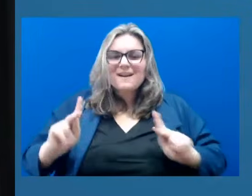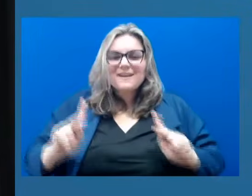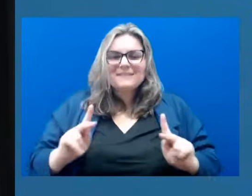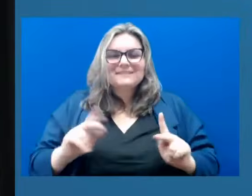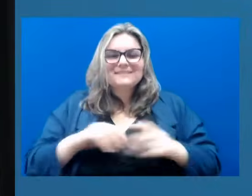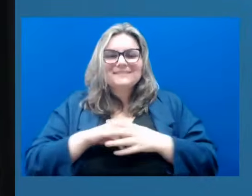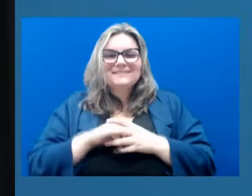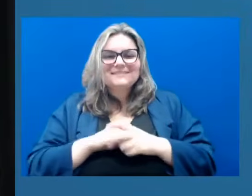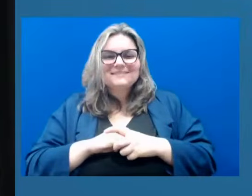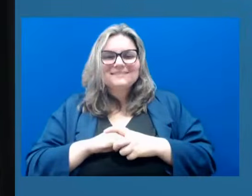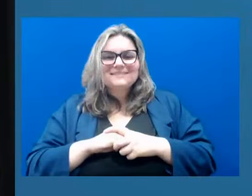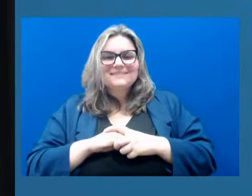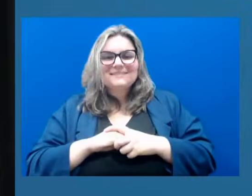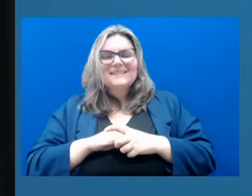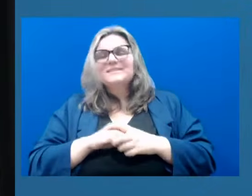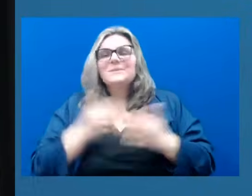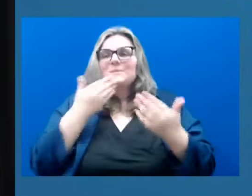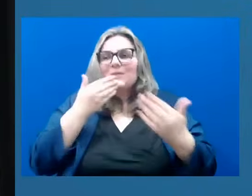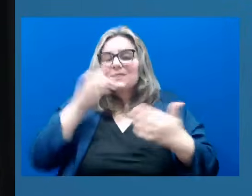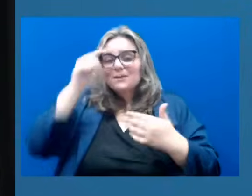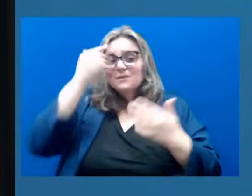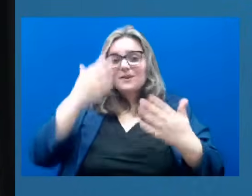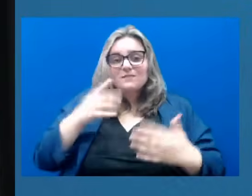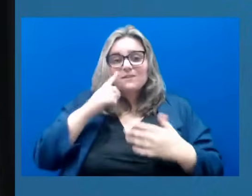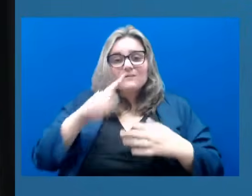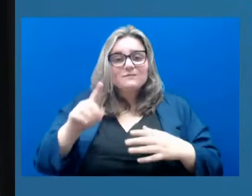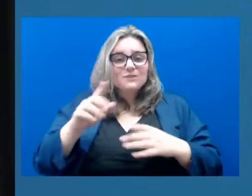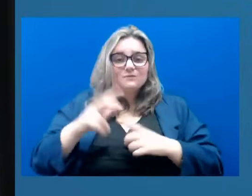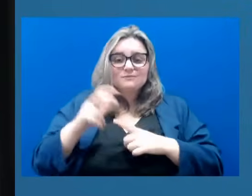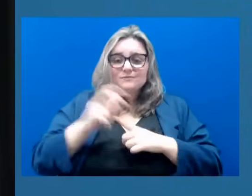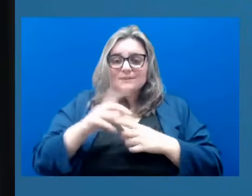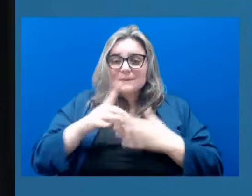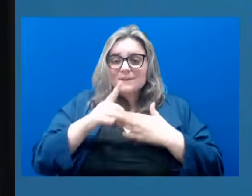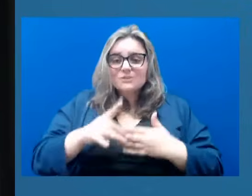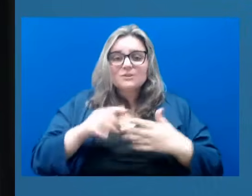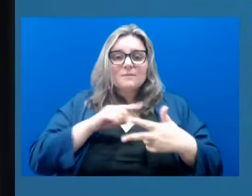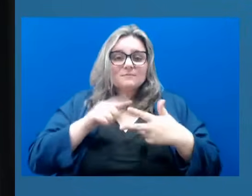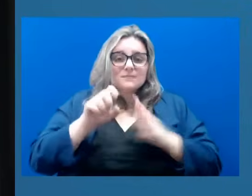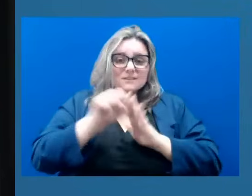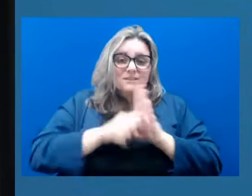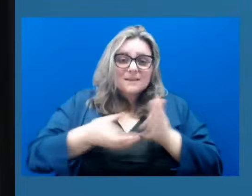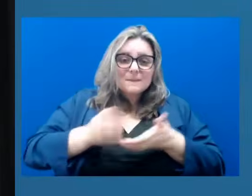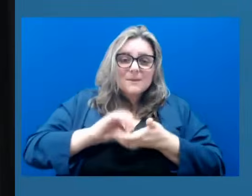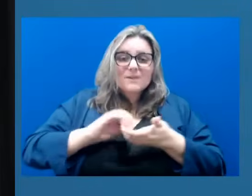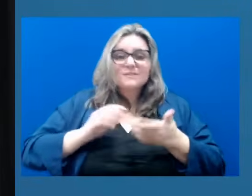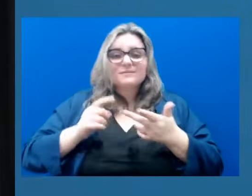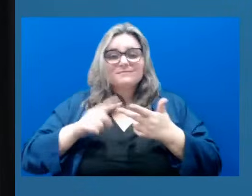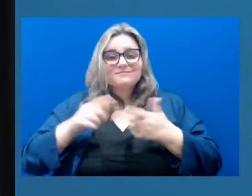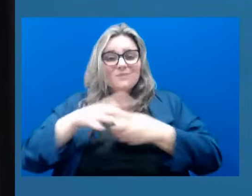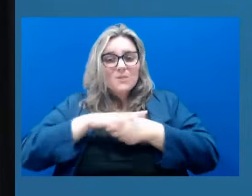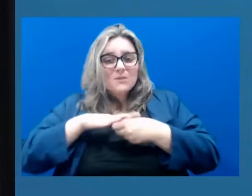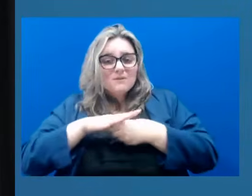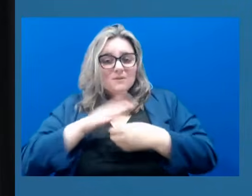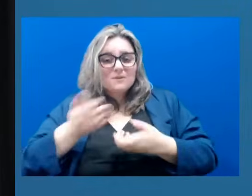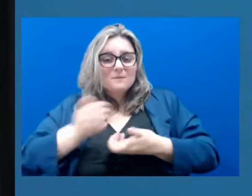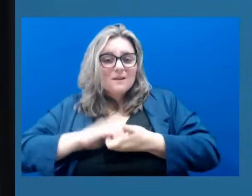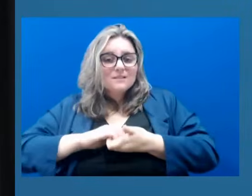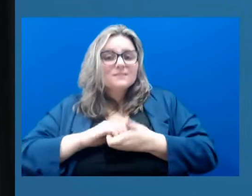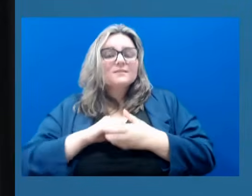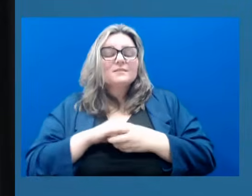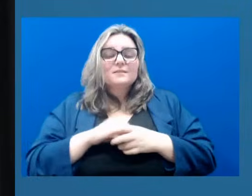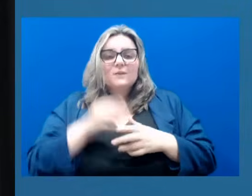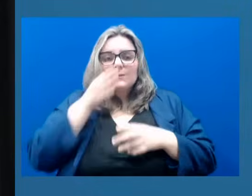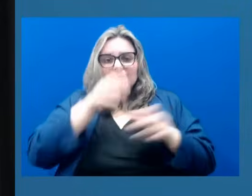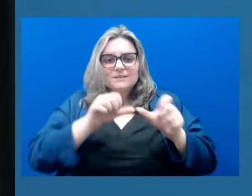you, Governor Hochul, for your tremendous leadership. Thank you for all of our state partners, our local partners, and we are going to continue to move this program